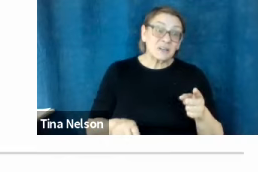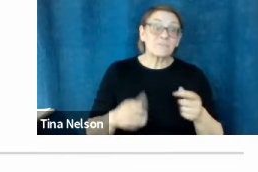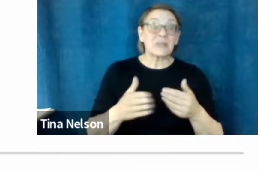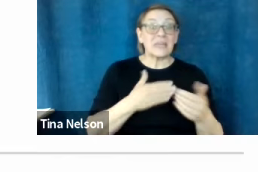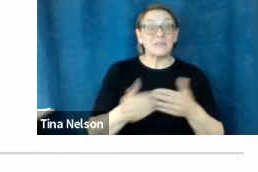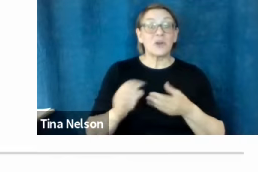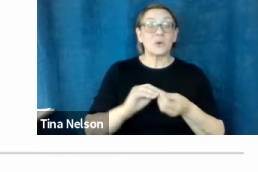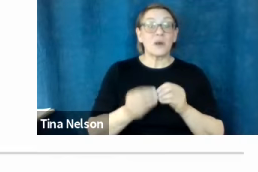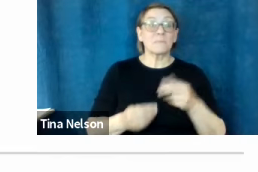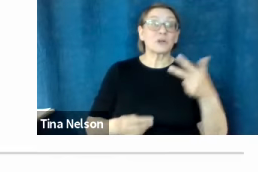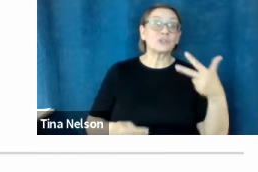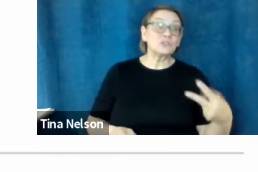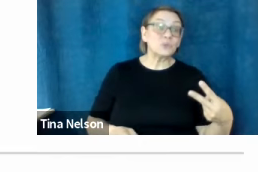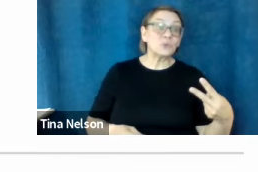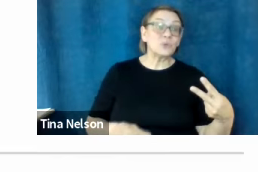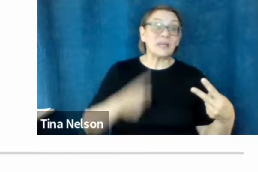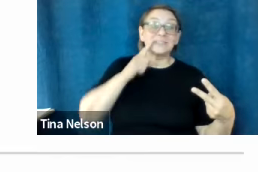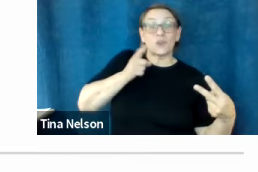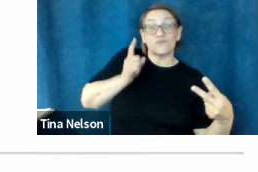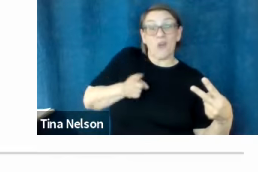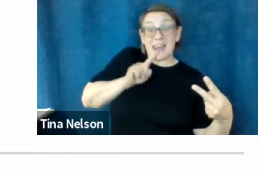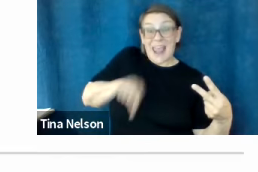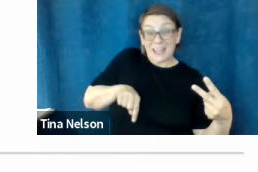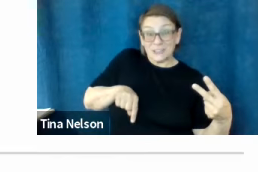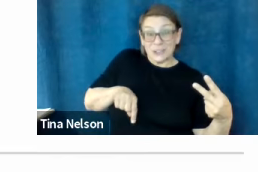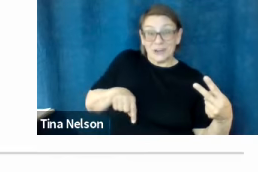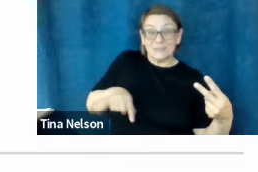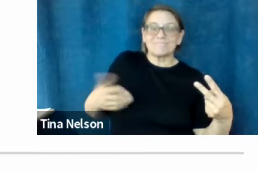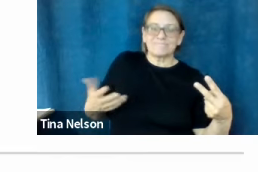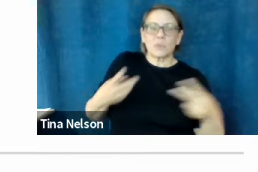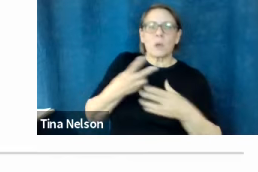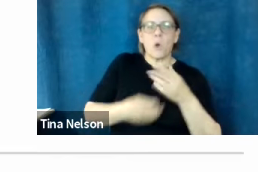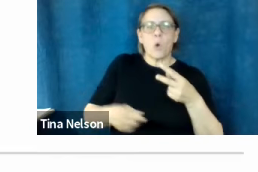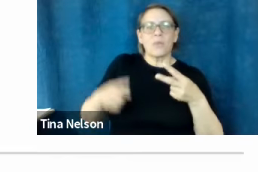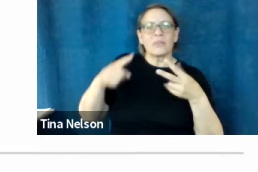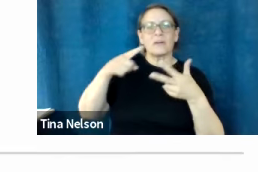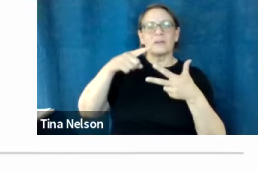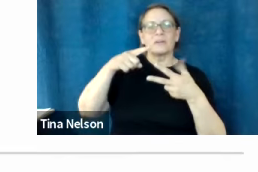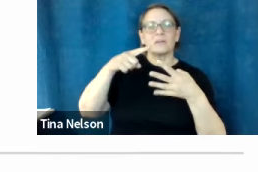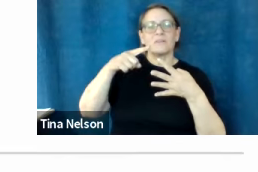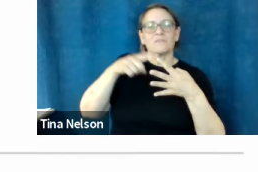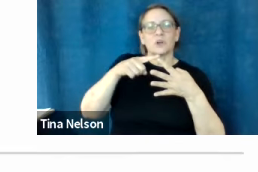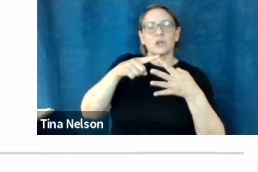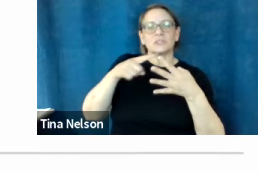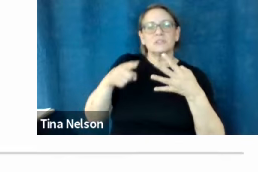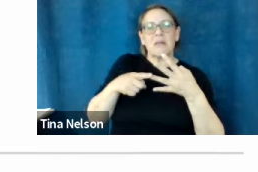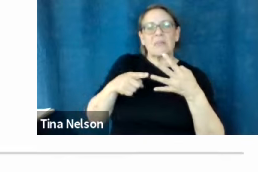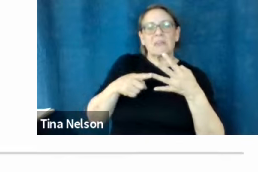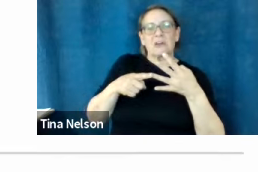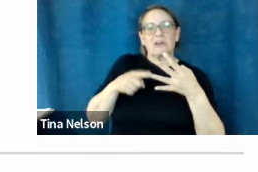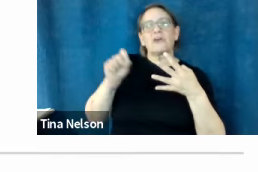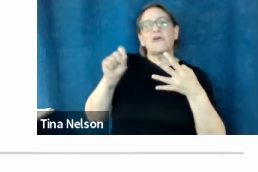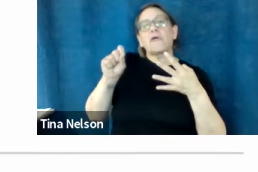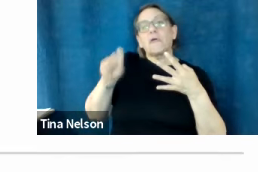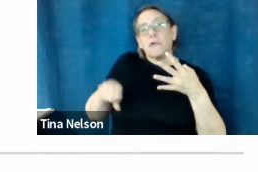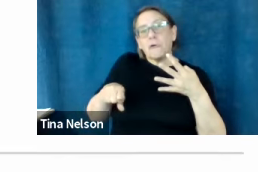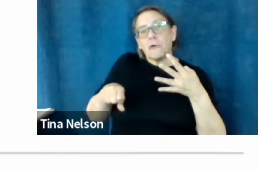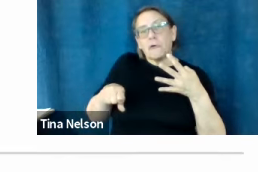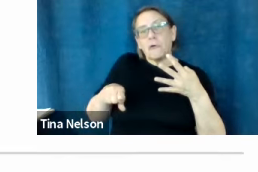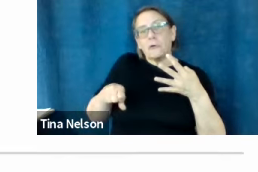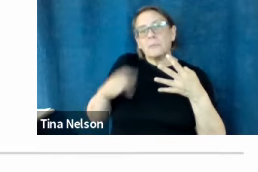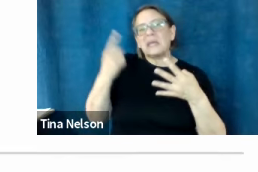number two is considered the correct answer, um, both the first choice and the third choice could also, um, be pop